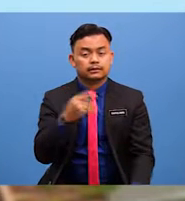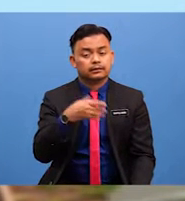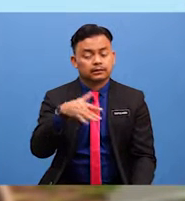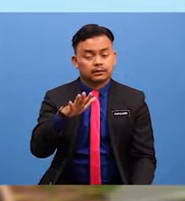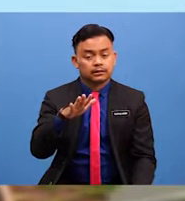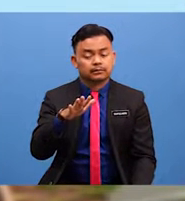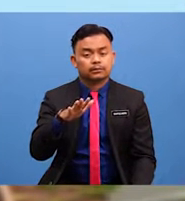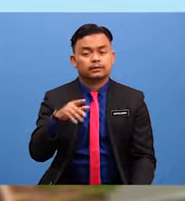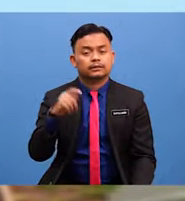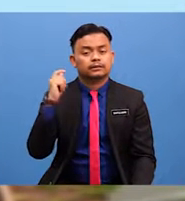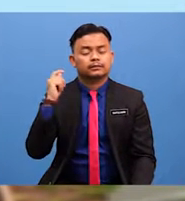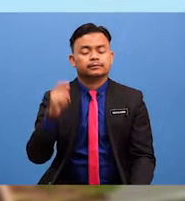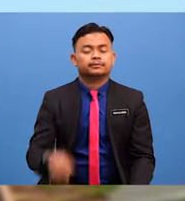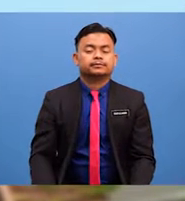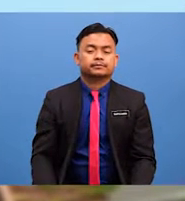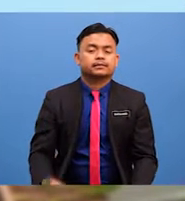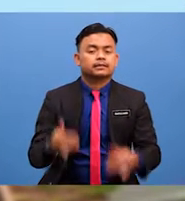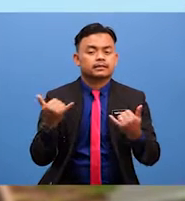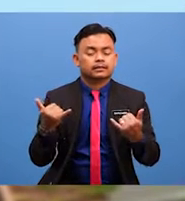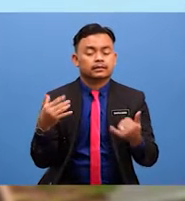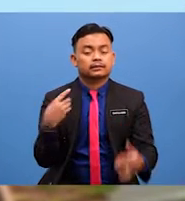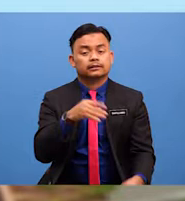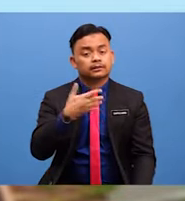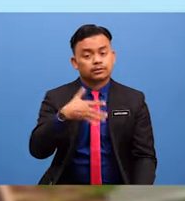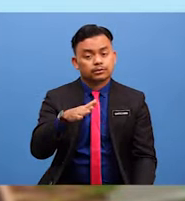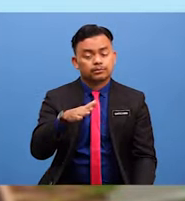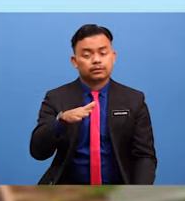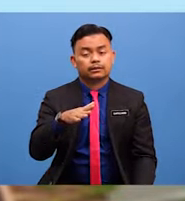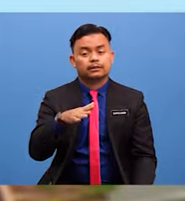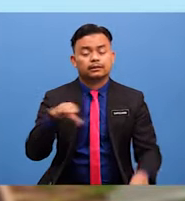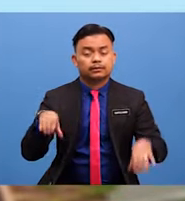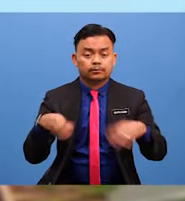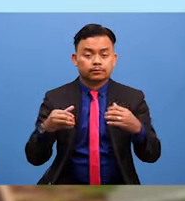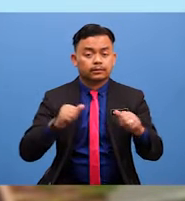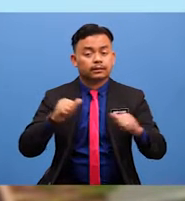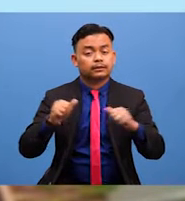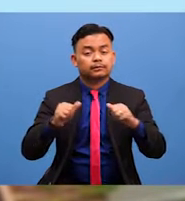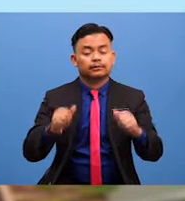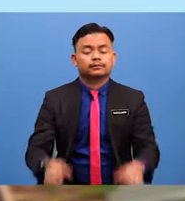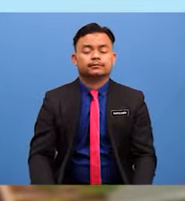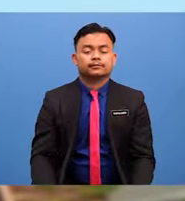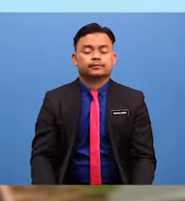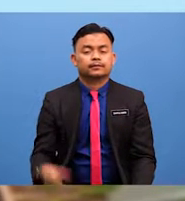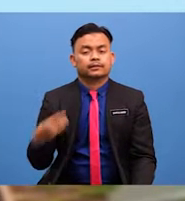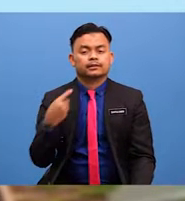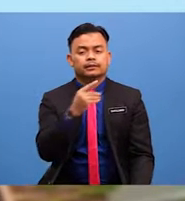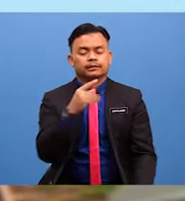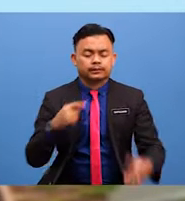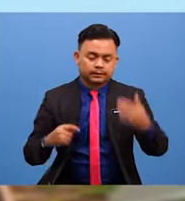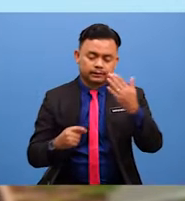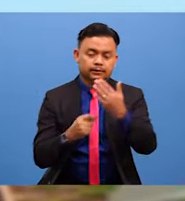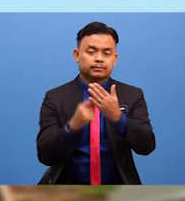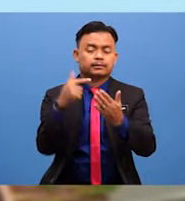Now that you have done a few exercises and reading activity, would you like to add them to your mind